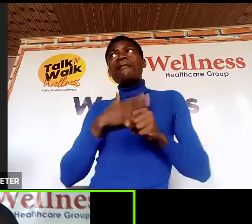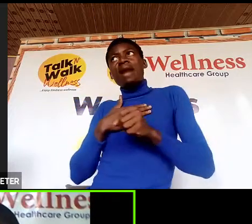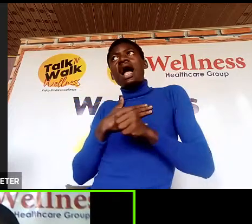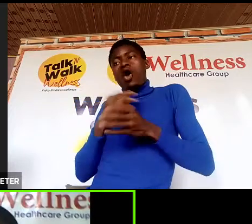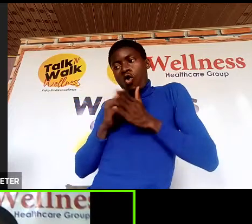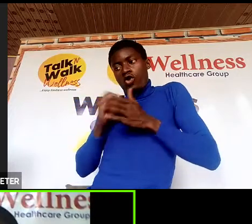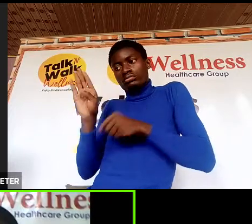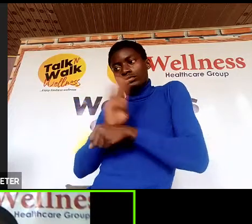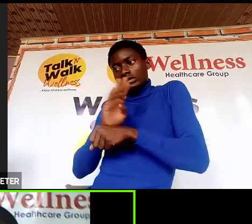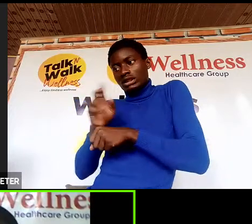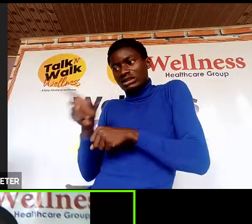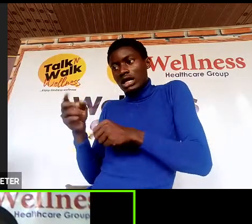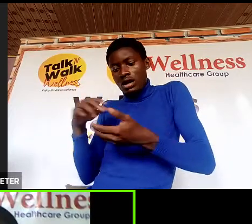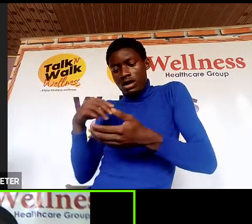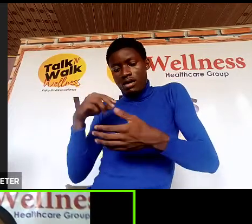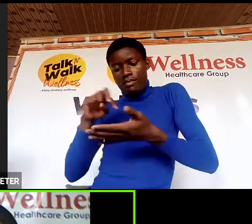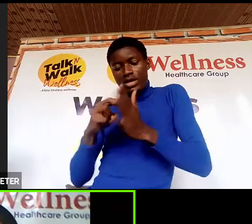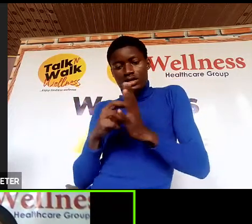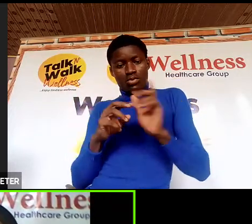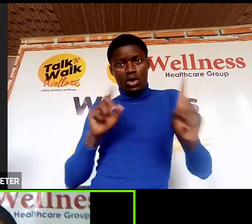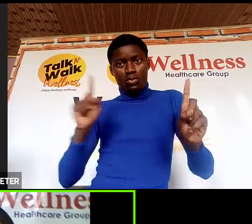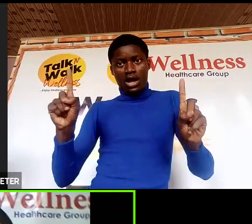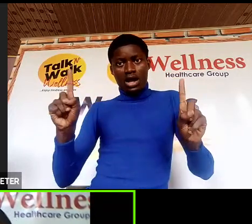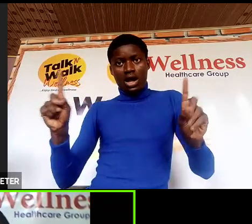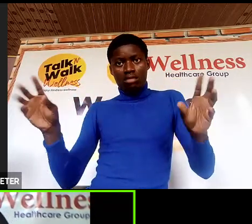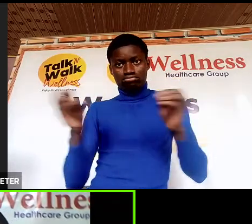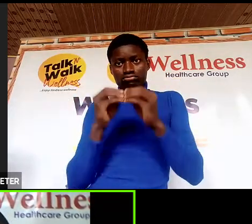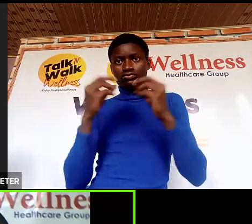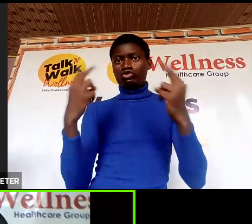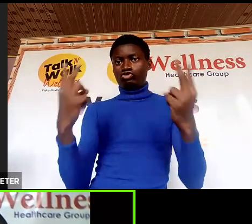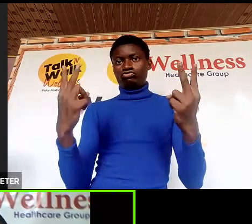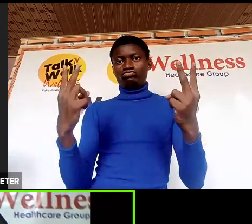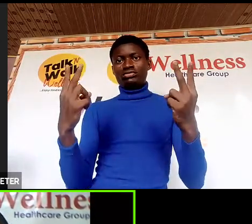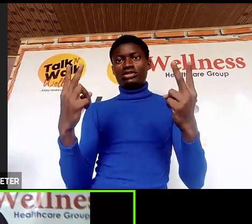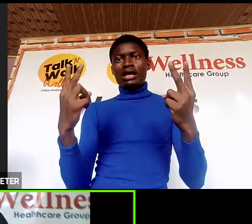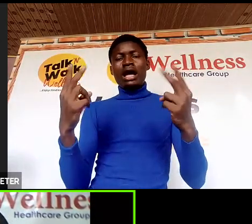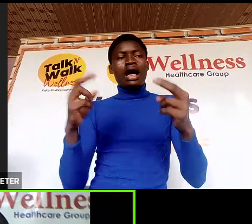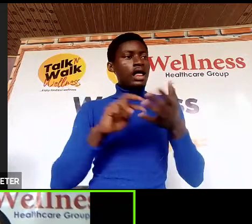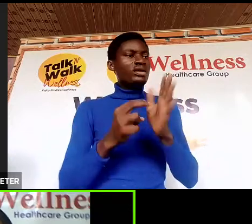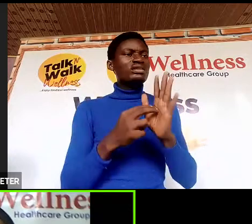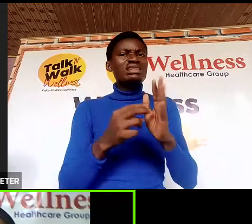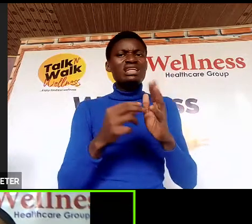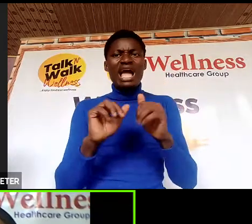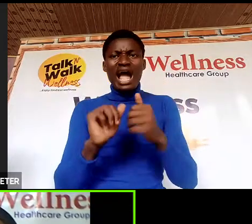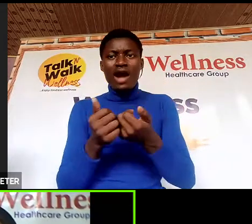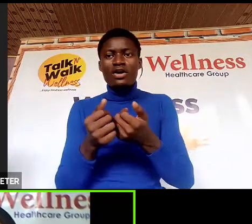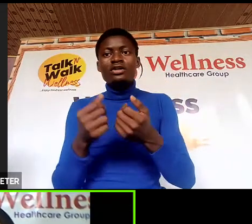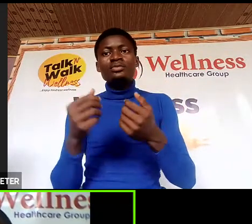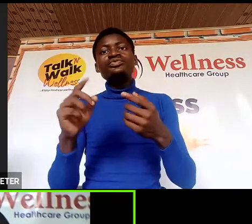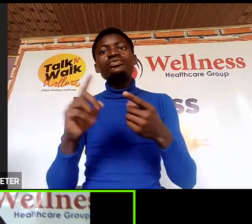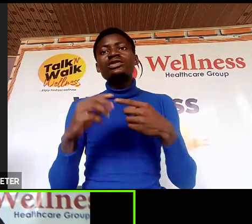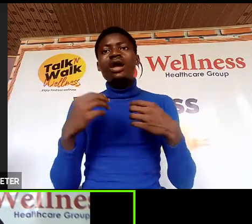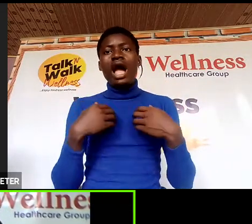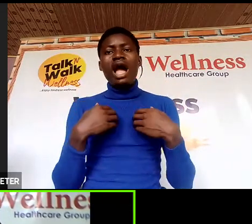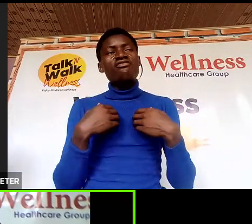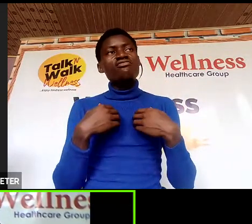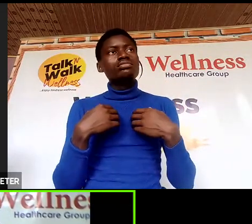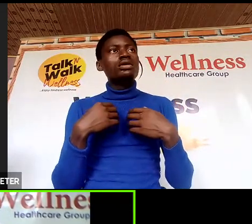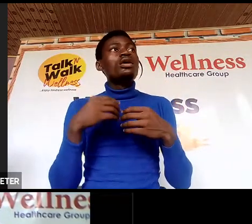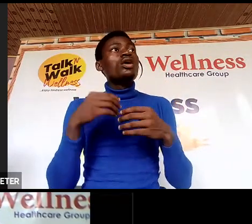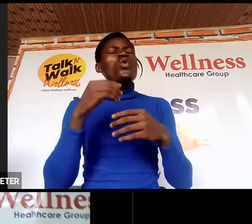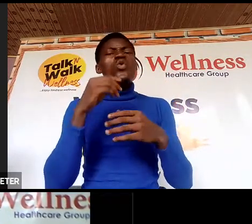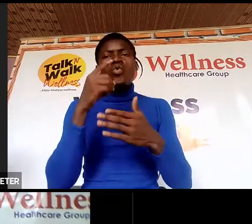on that knowledge that you have over the years doing your business to begin to look at other things. What will you tell people about Okay. multiple streams of